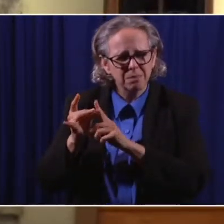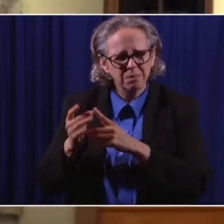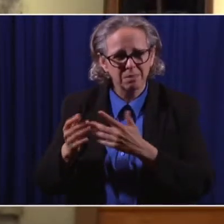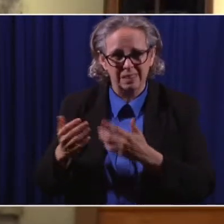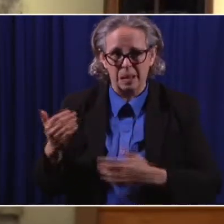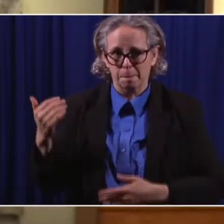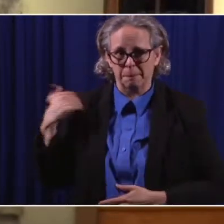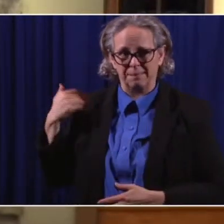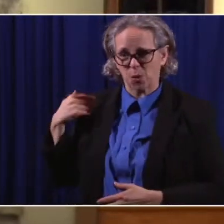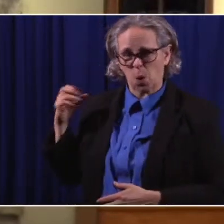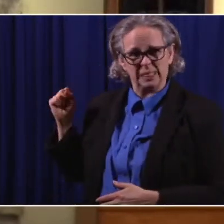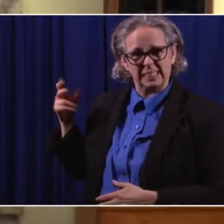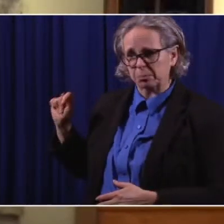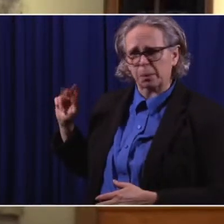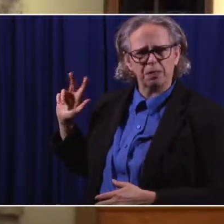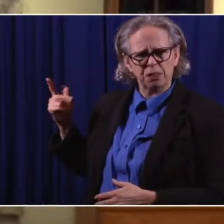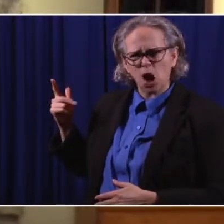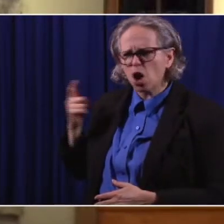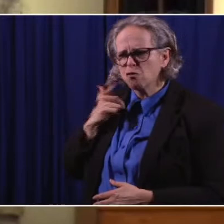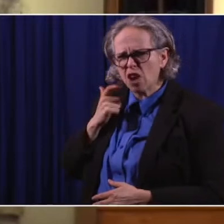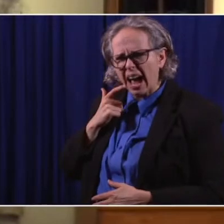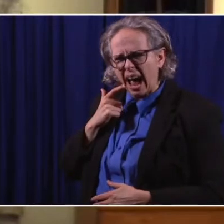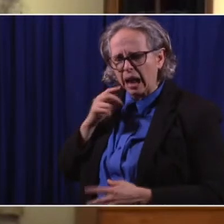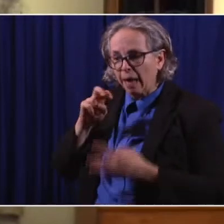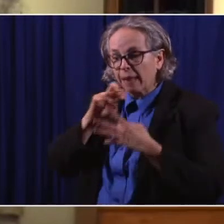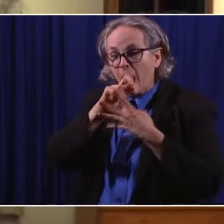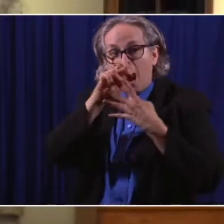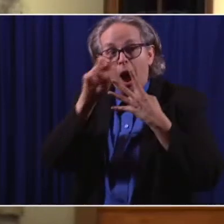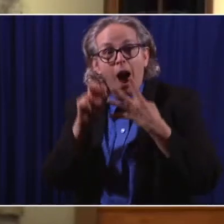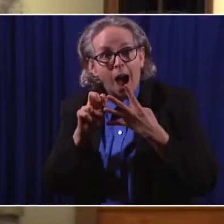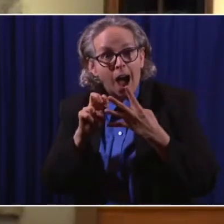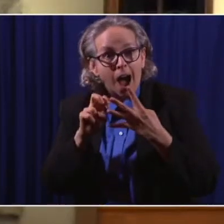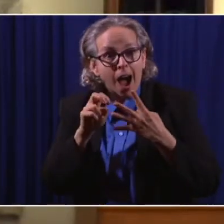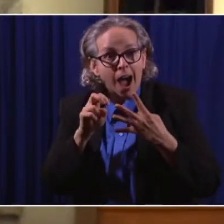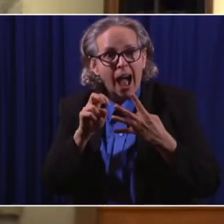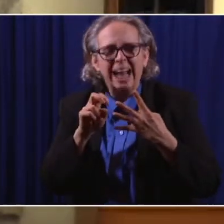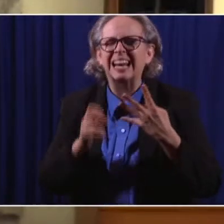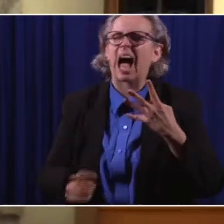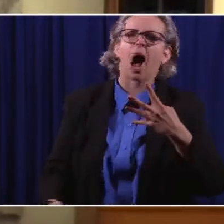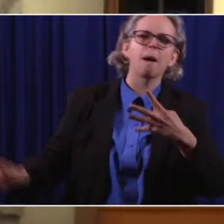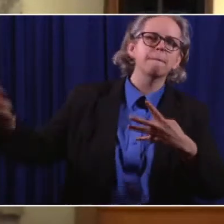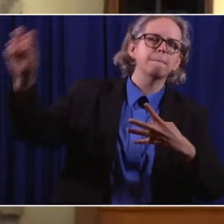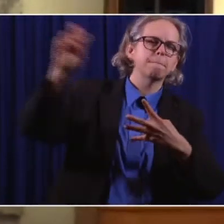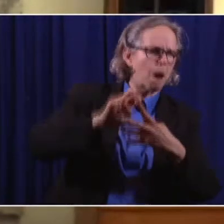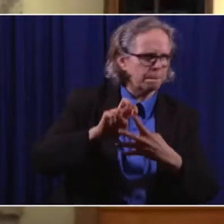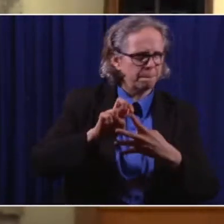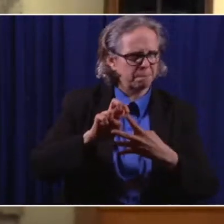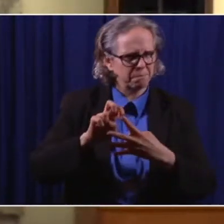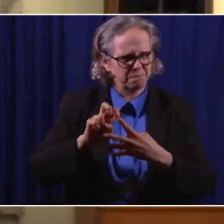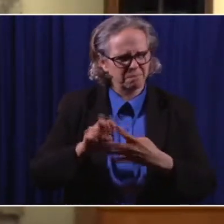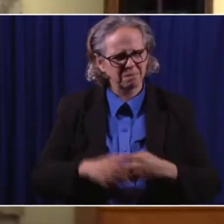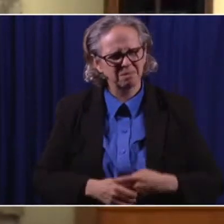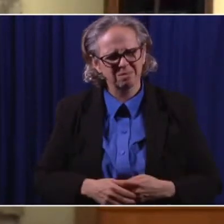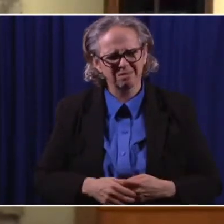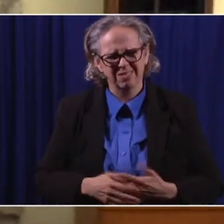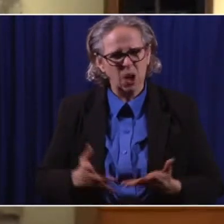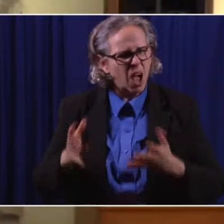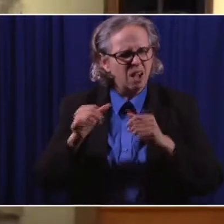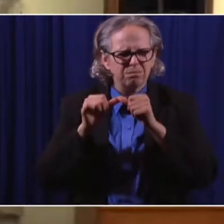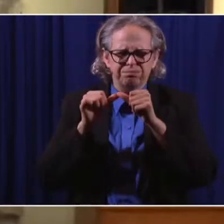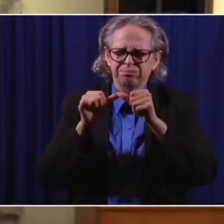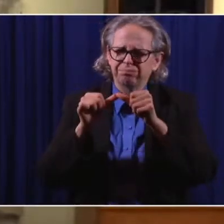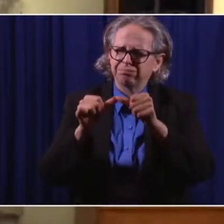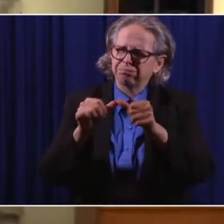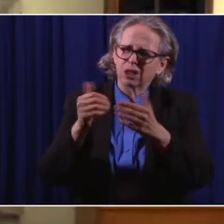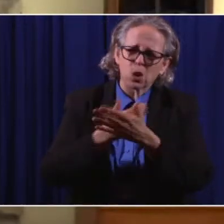September 3rd. The county also exceeds the CDC's threshold for high incidence and is seeing a sustained increase in new cases, outpatient